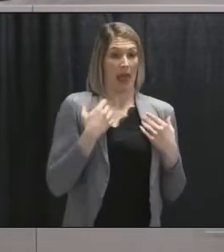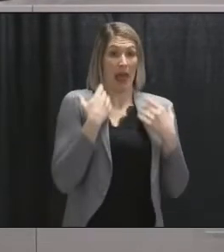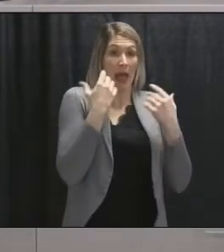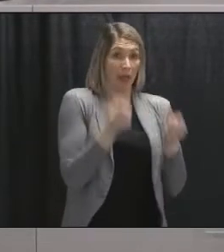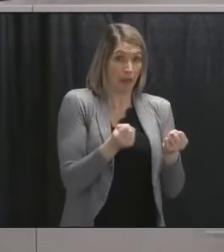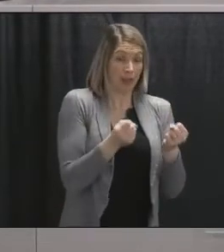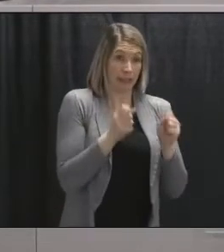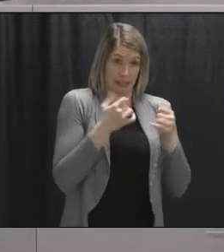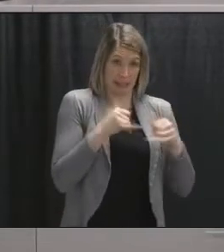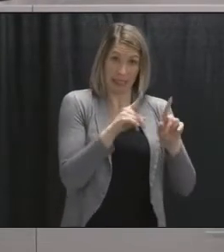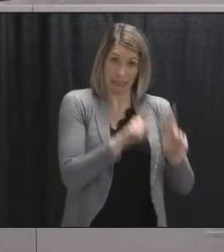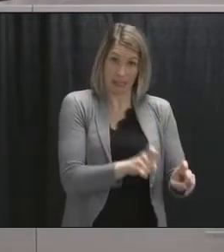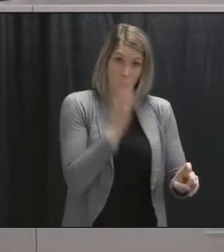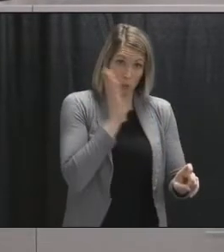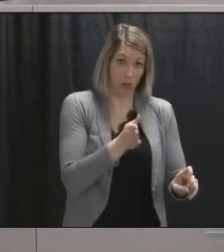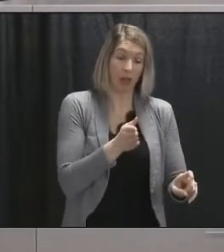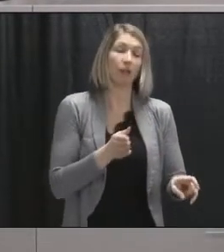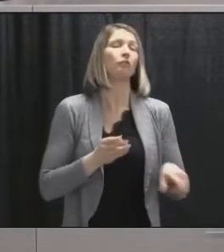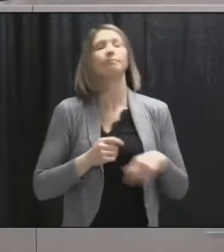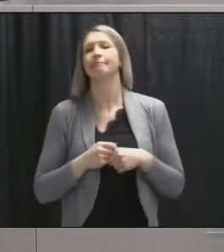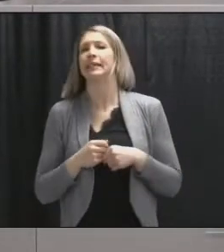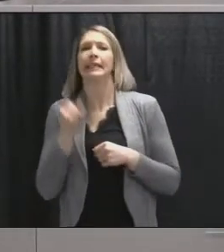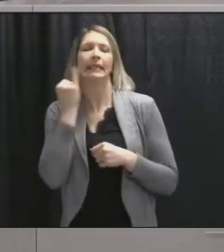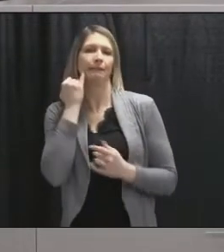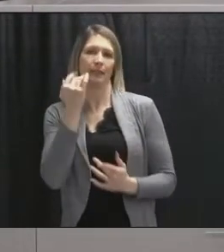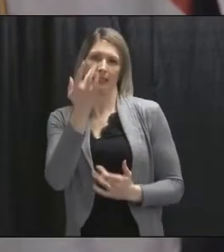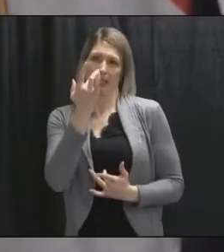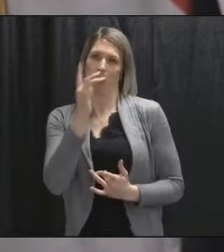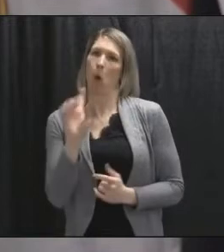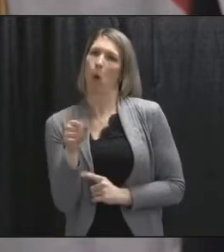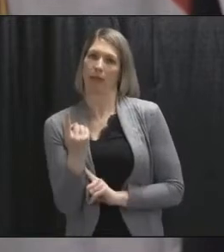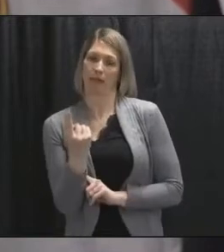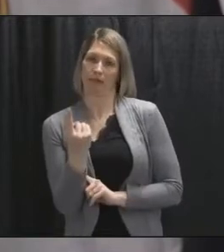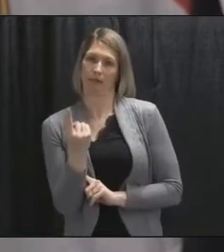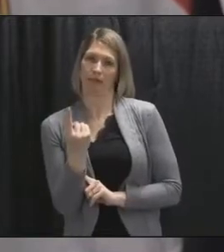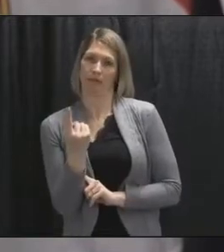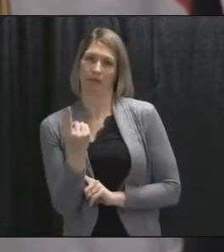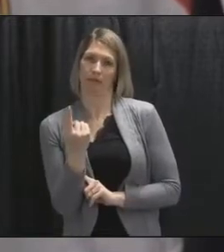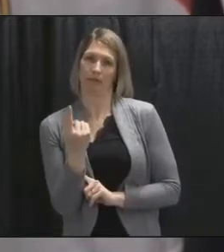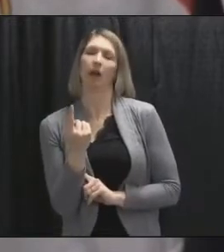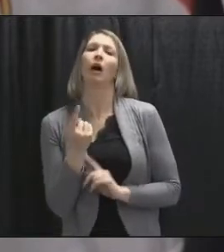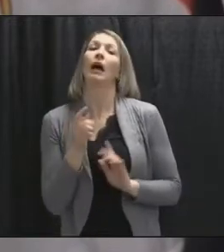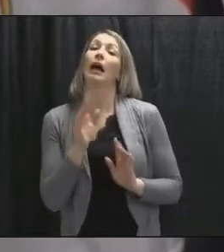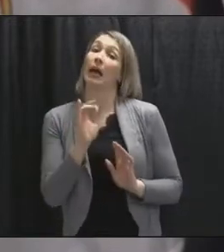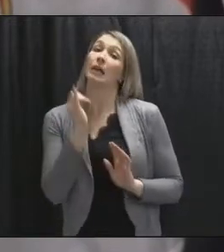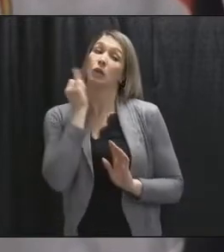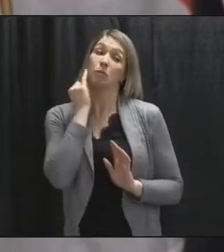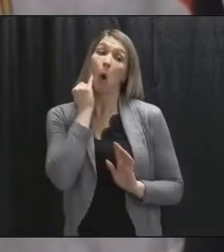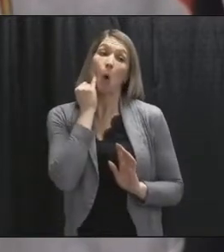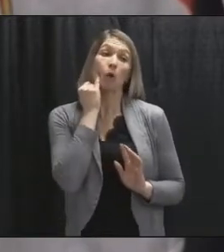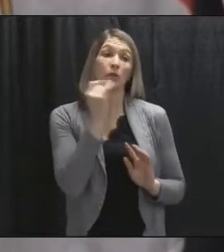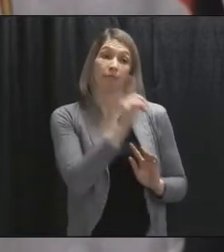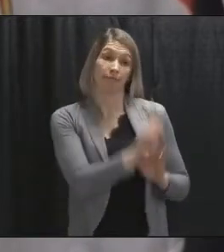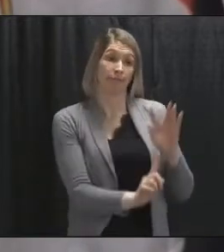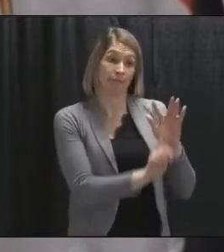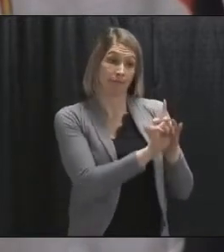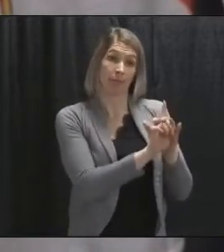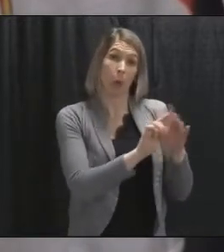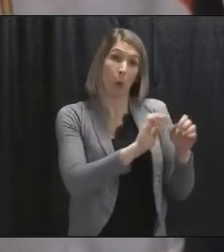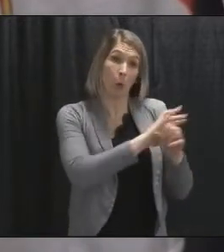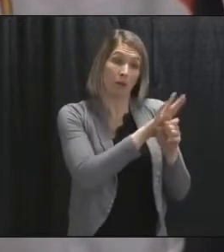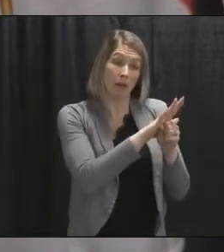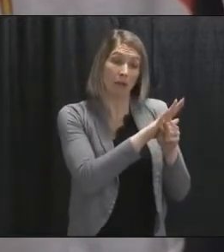on symptomatic people unless in the course of a contact tracing investigation they feel they need to test people who don't